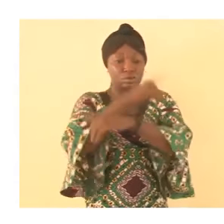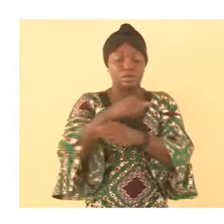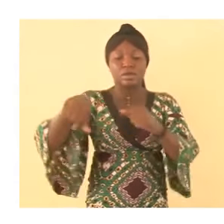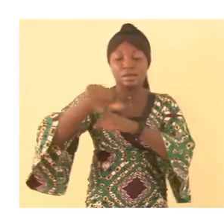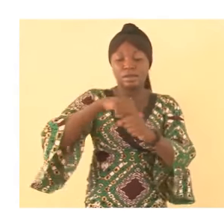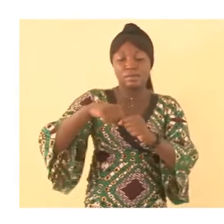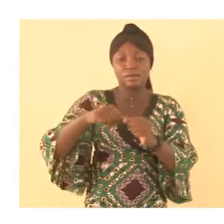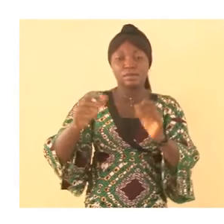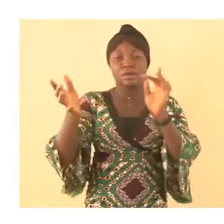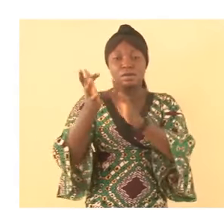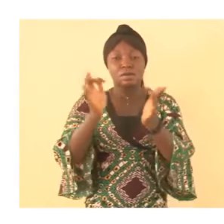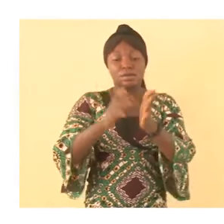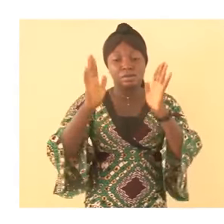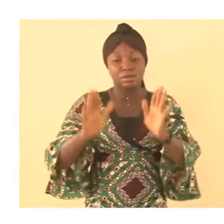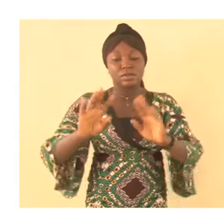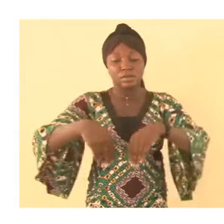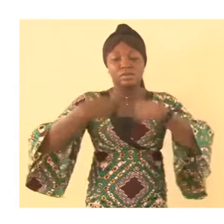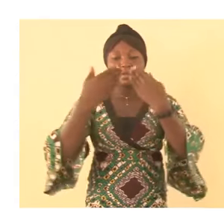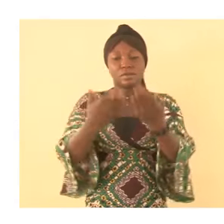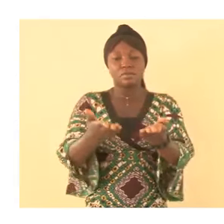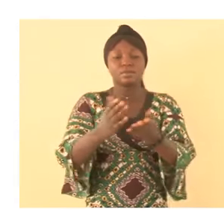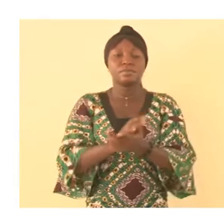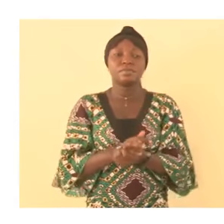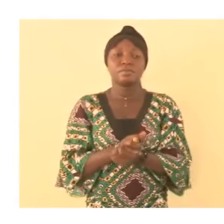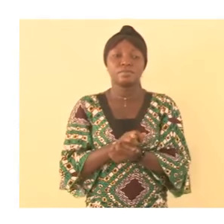about Christian giving?